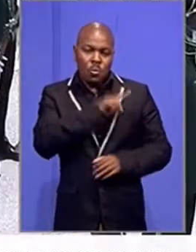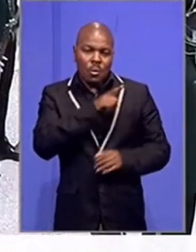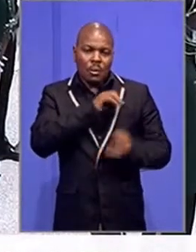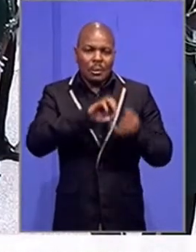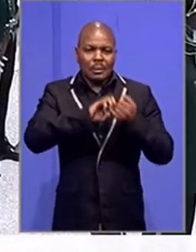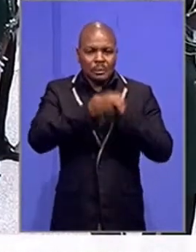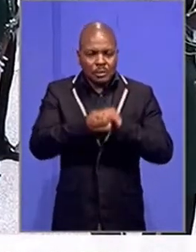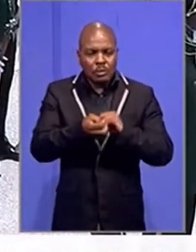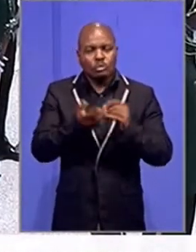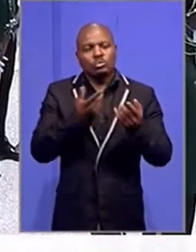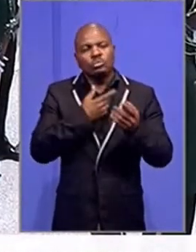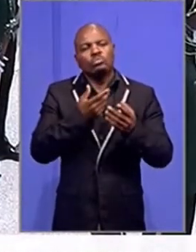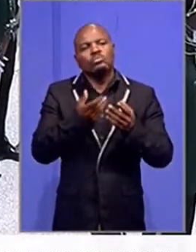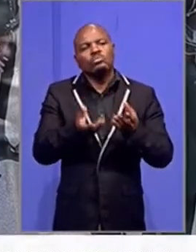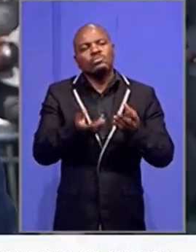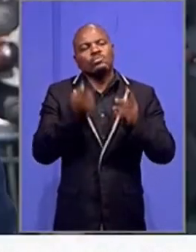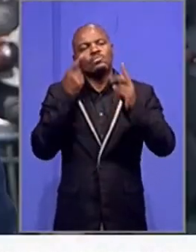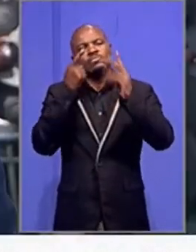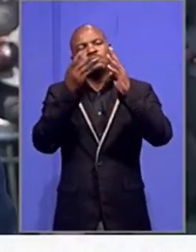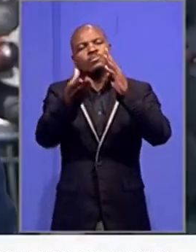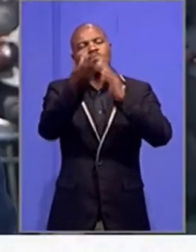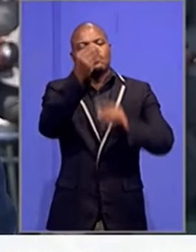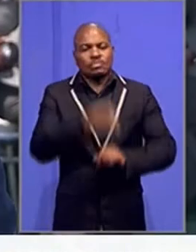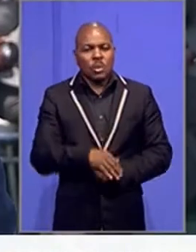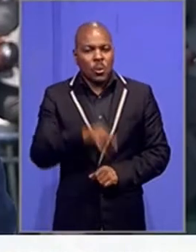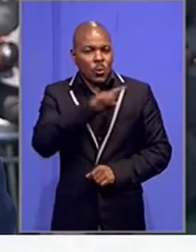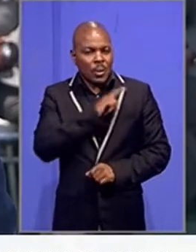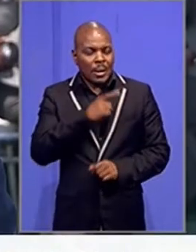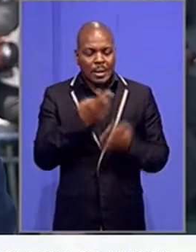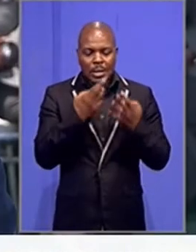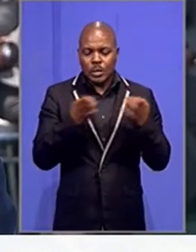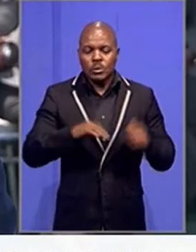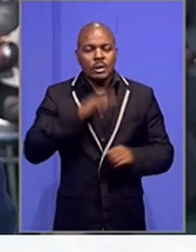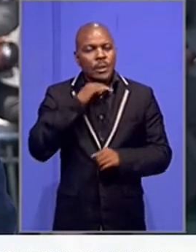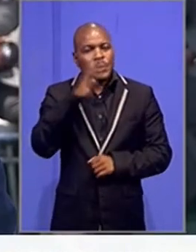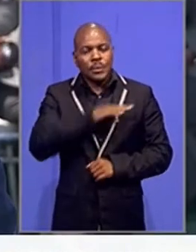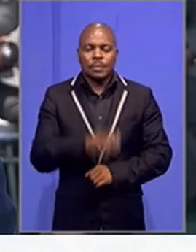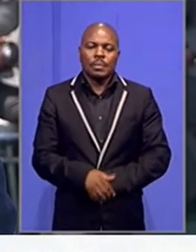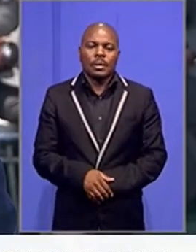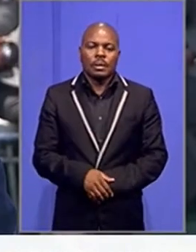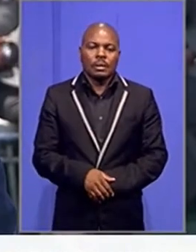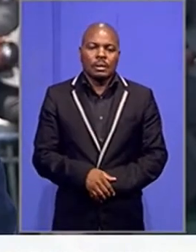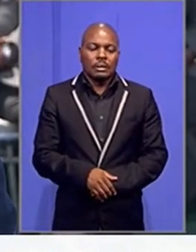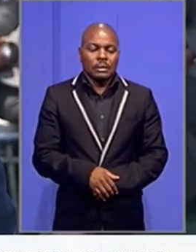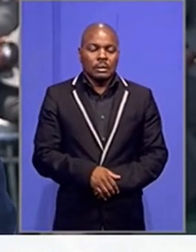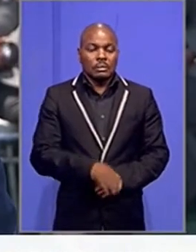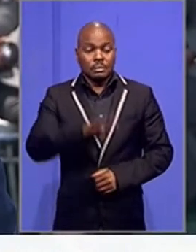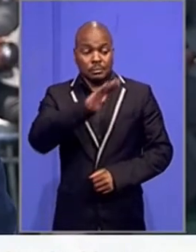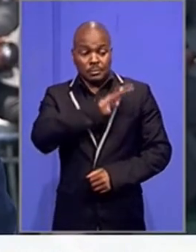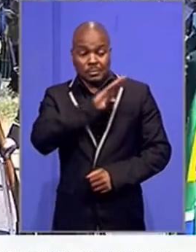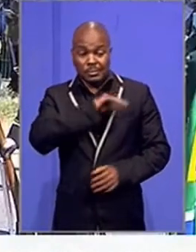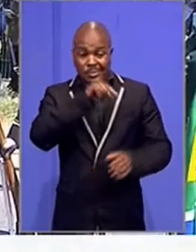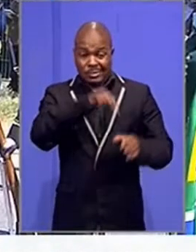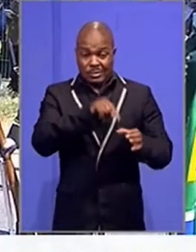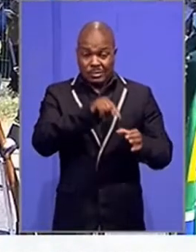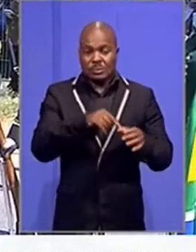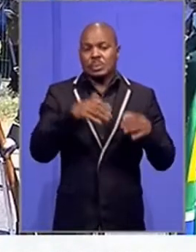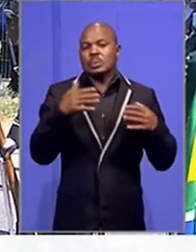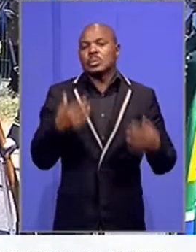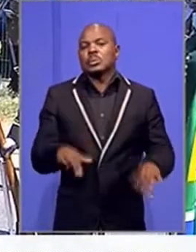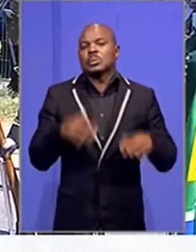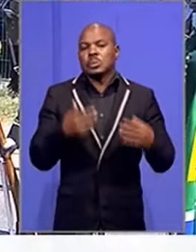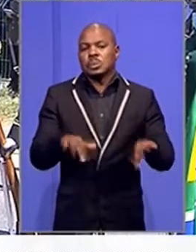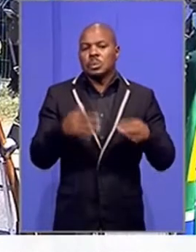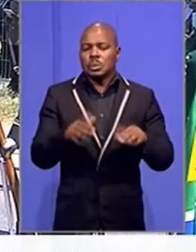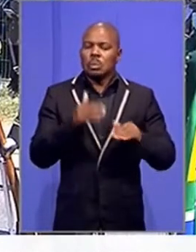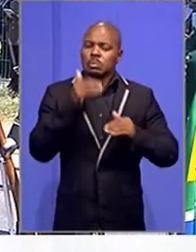fihlella dipehelo tseo se di behetsweng ka lebaka la kgaello ya disebediswa. SANDF has more than lived up to this